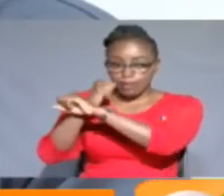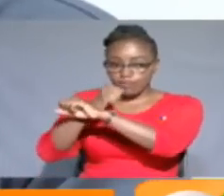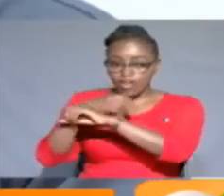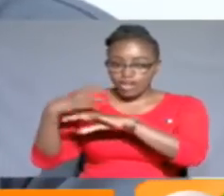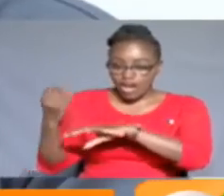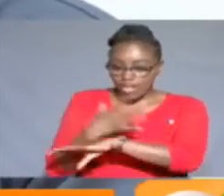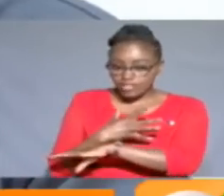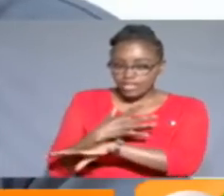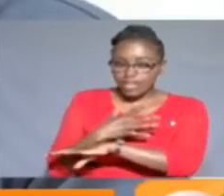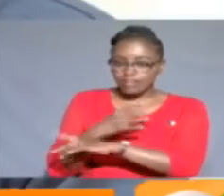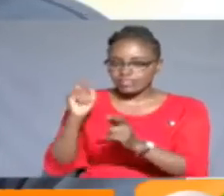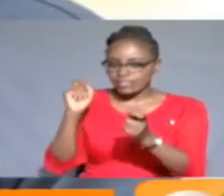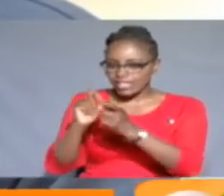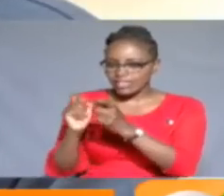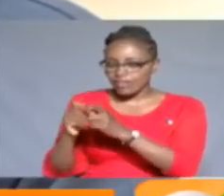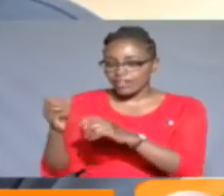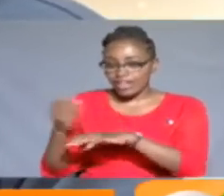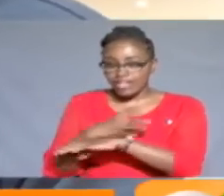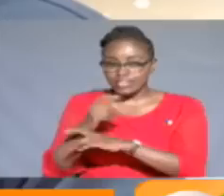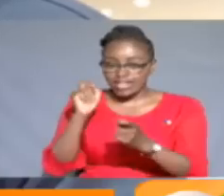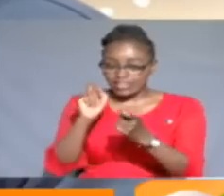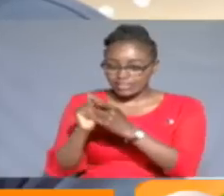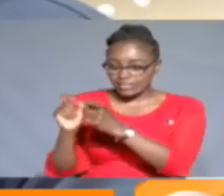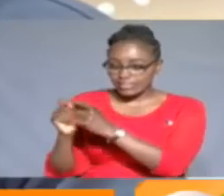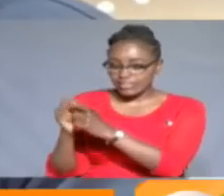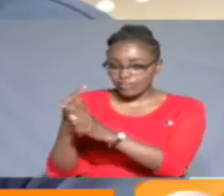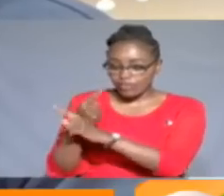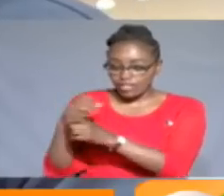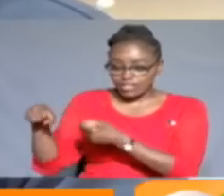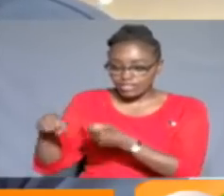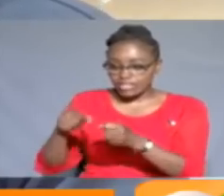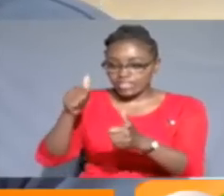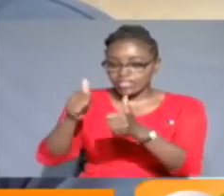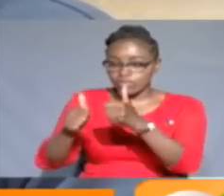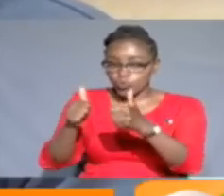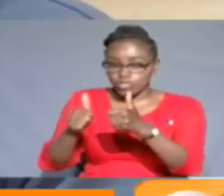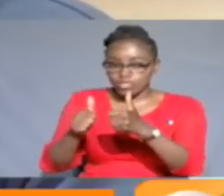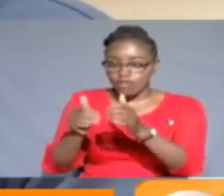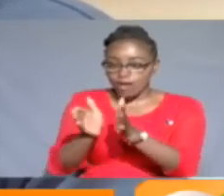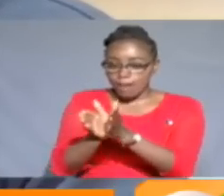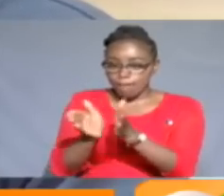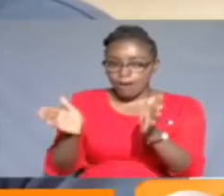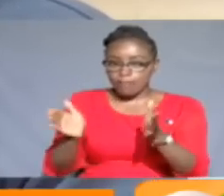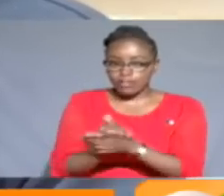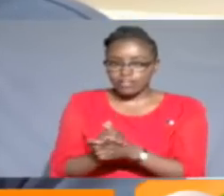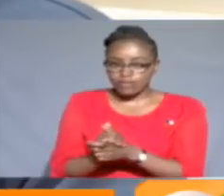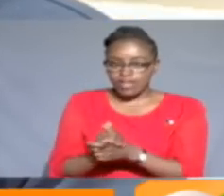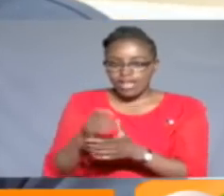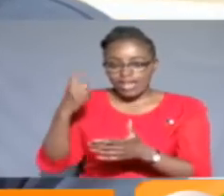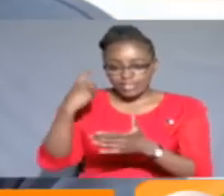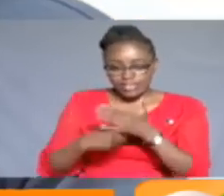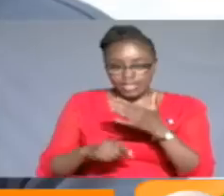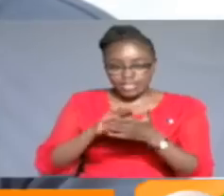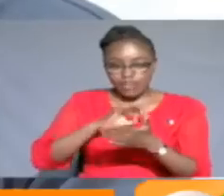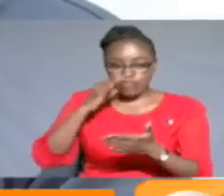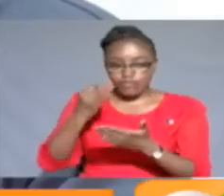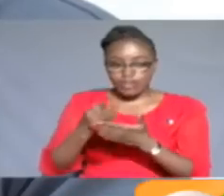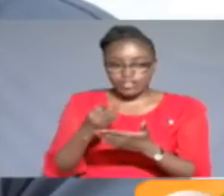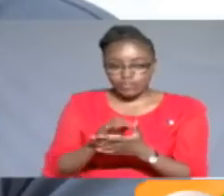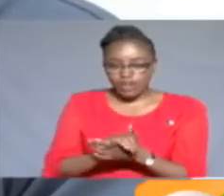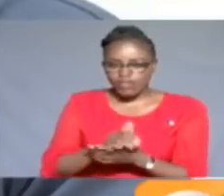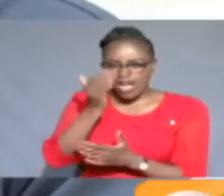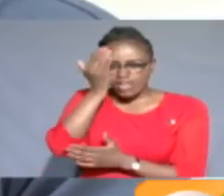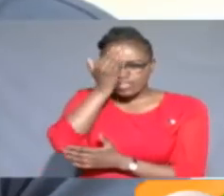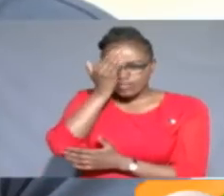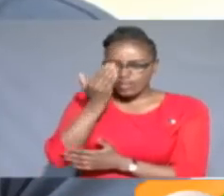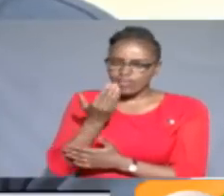cancer diagnosis, and cancer treatment strategy is the one that is public and tax-funded. Israel,